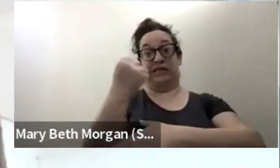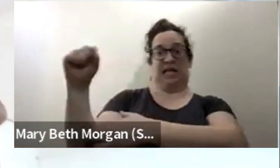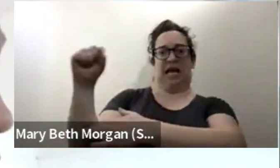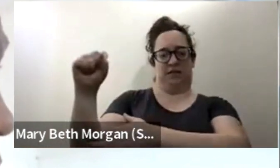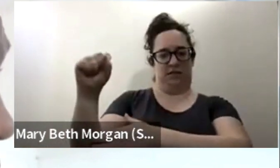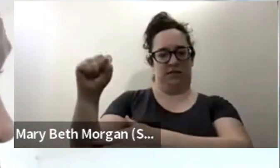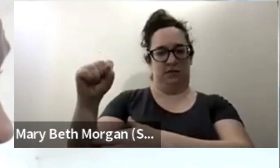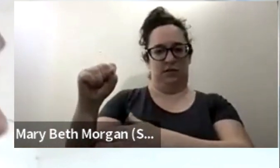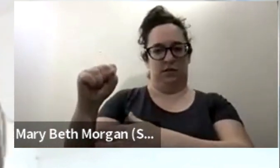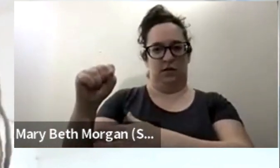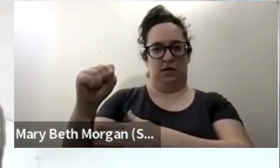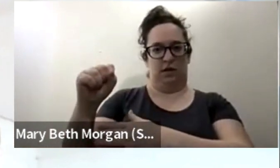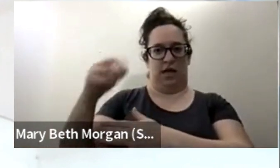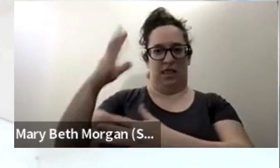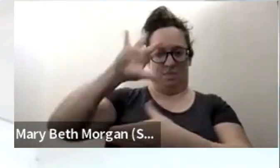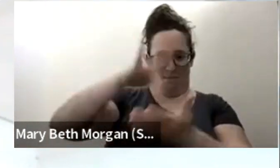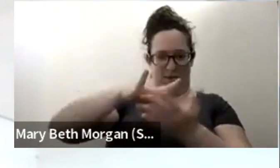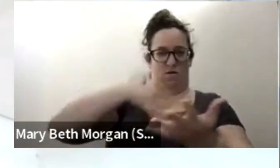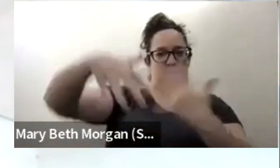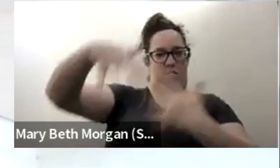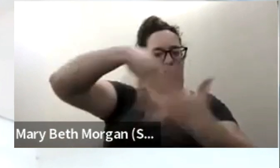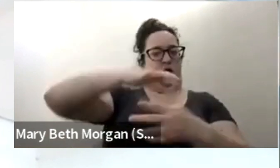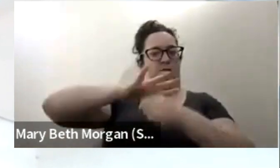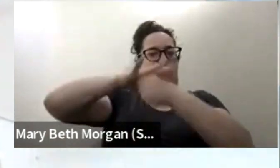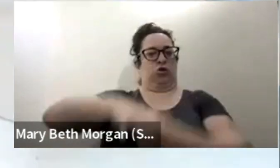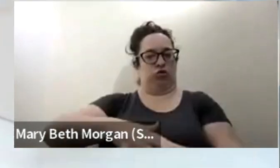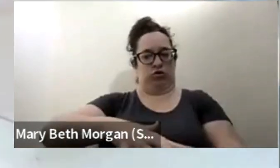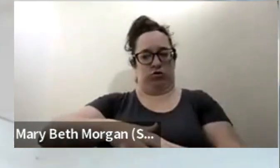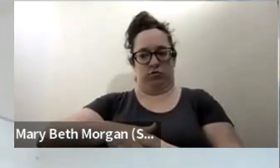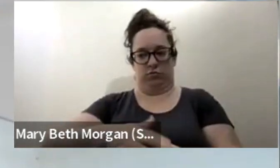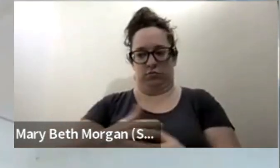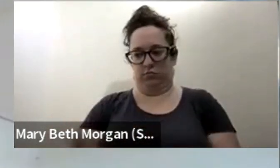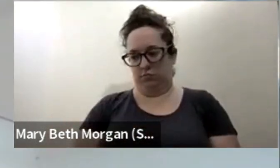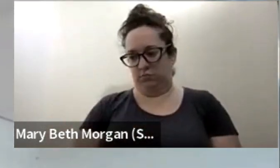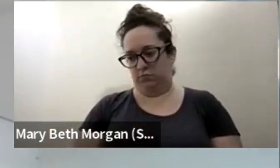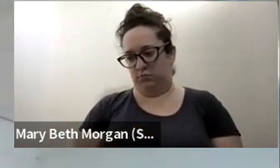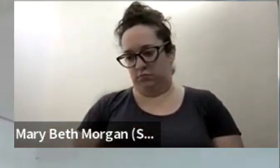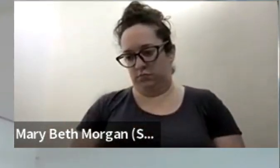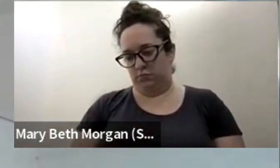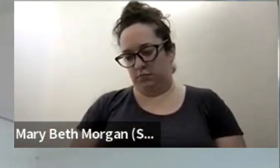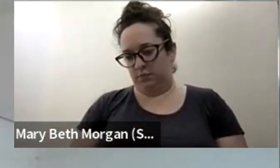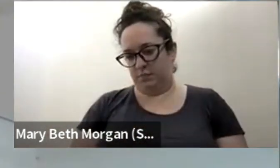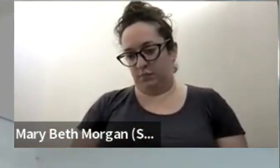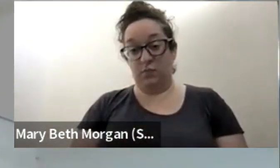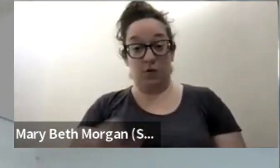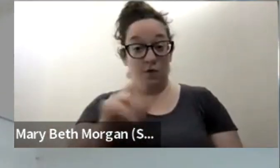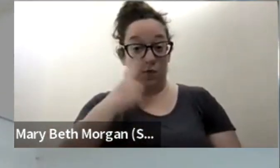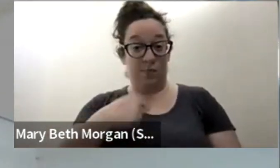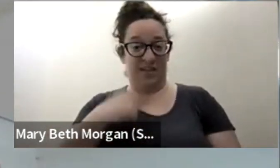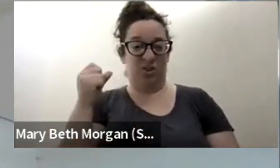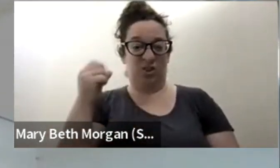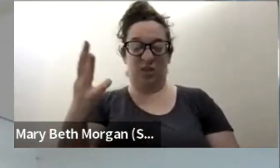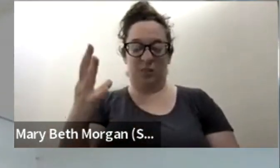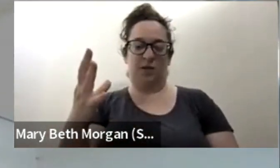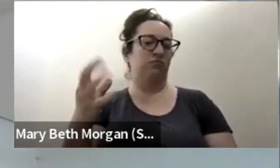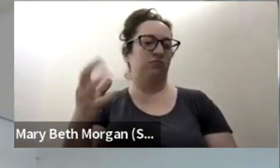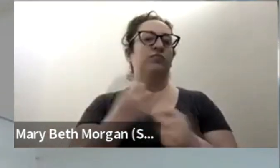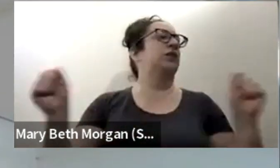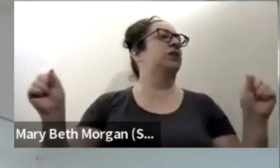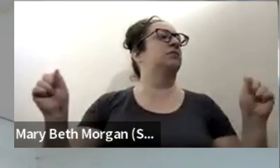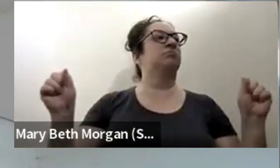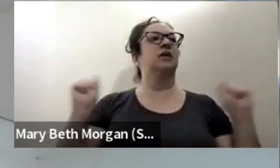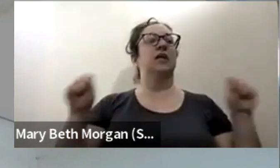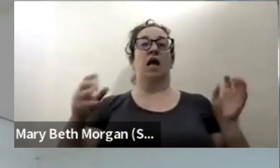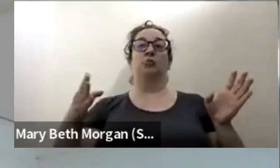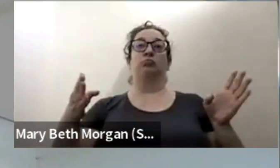So is that? But that's, again, this is why Shakespeare for me is so freeing, because you can go all those